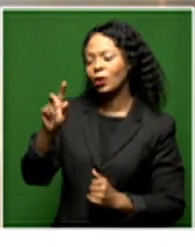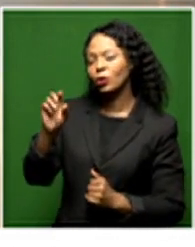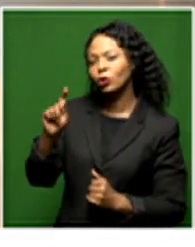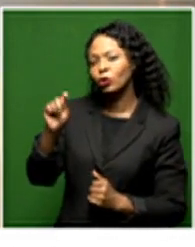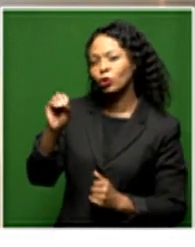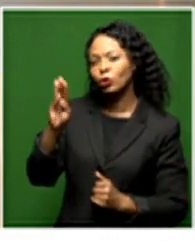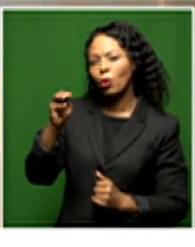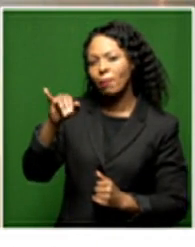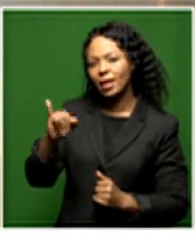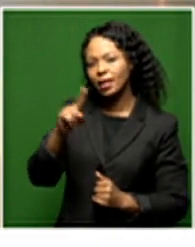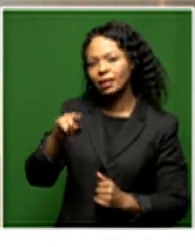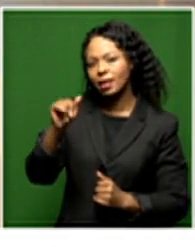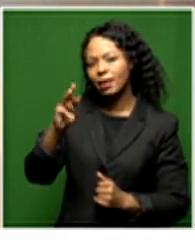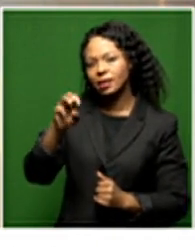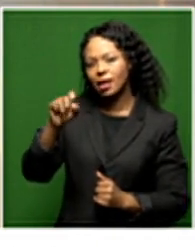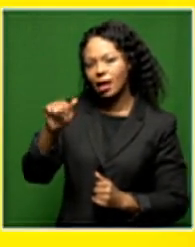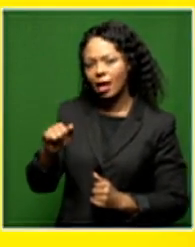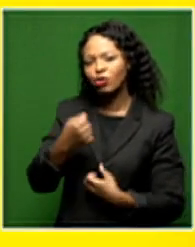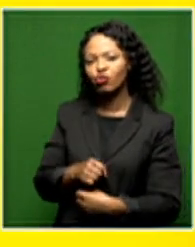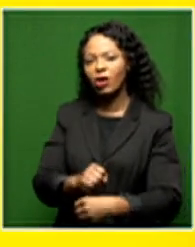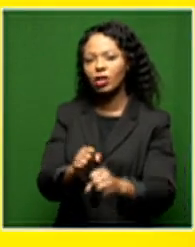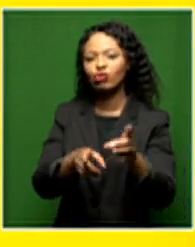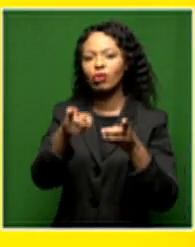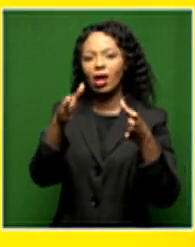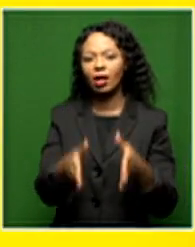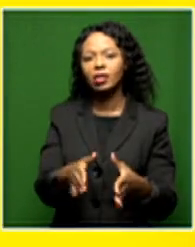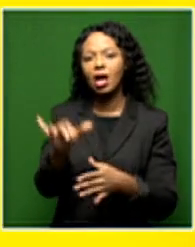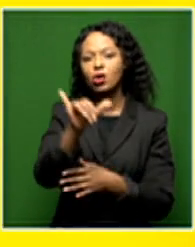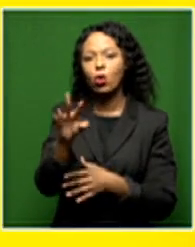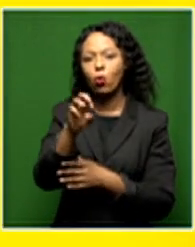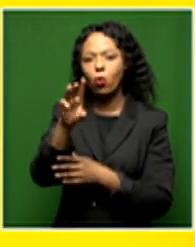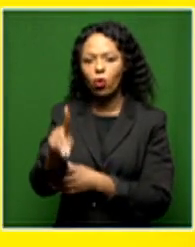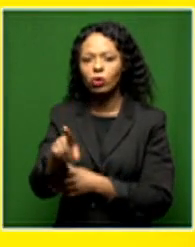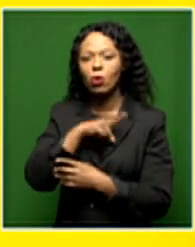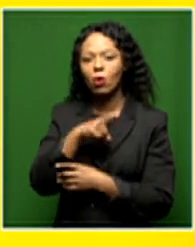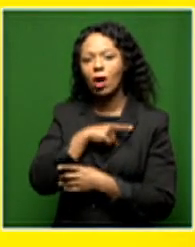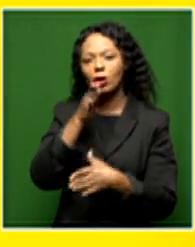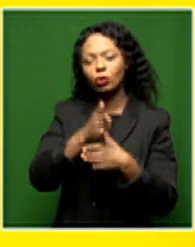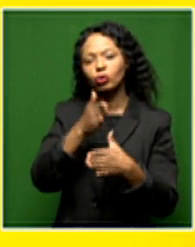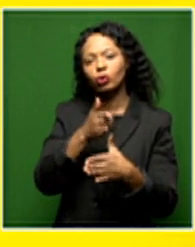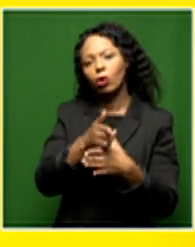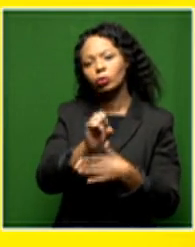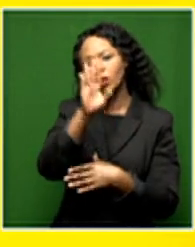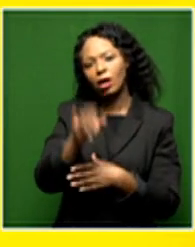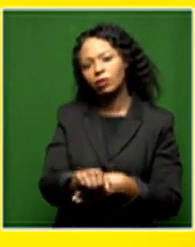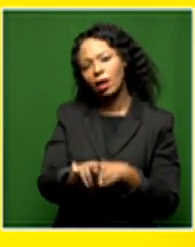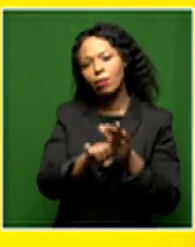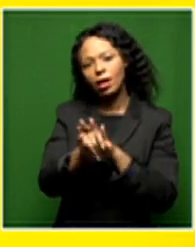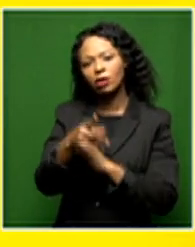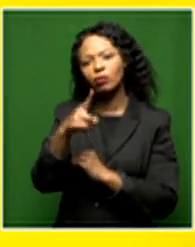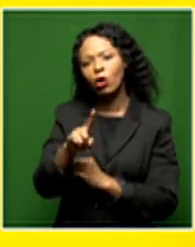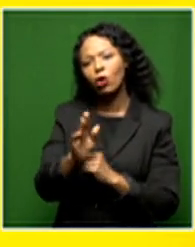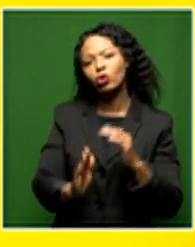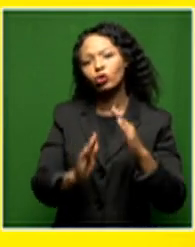Ntombizamasala Hlophe, a strategy director at Yellowwood, giving her perspective on South Africa's job market following the country being ranked a top global location for